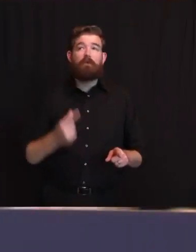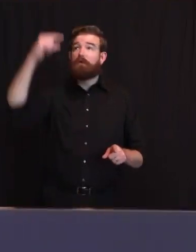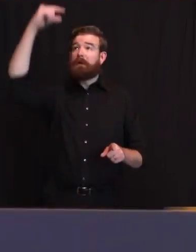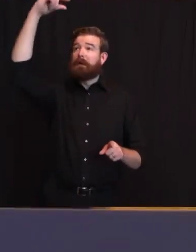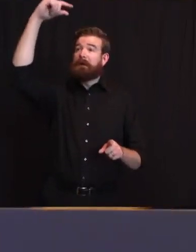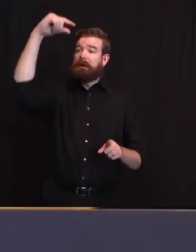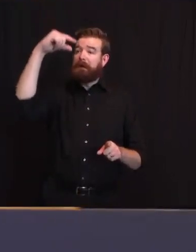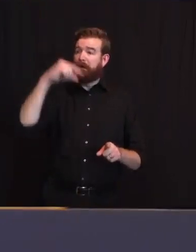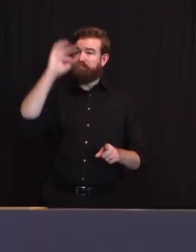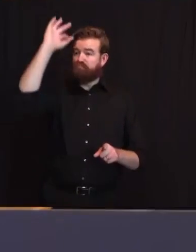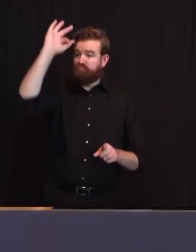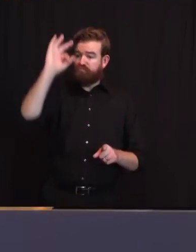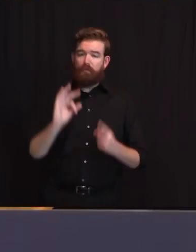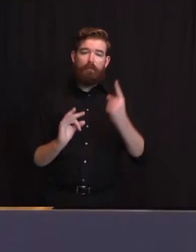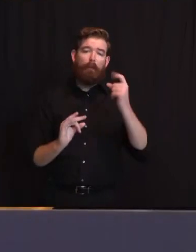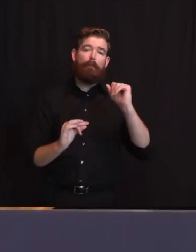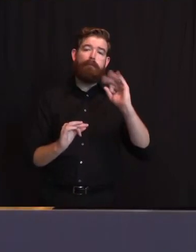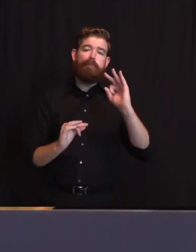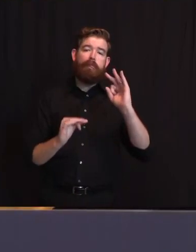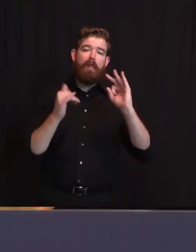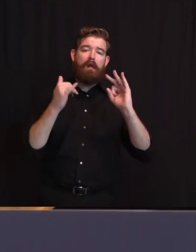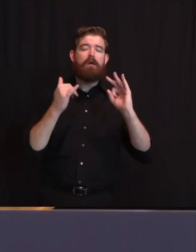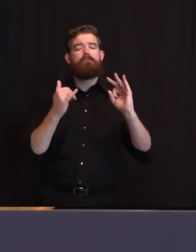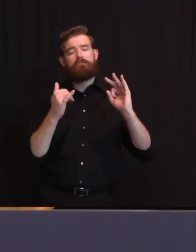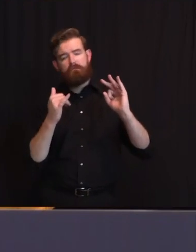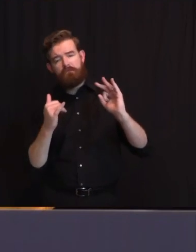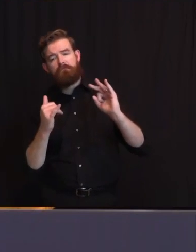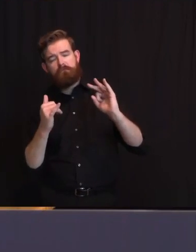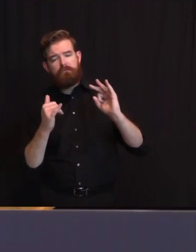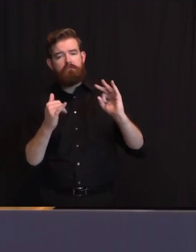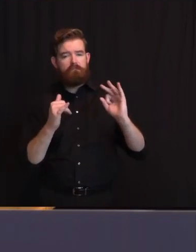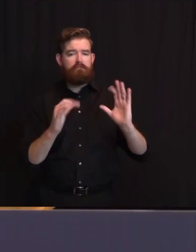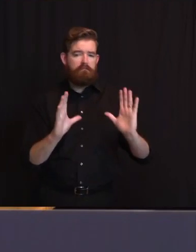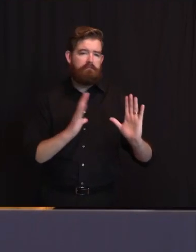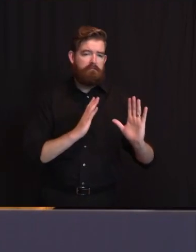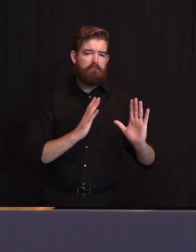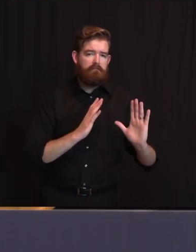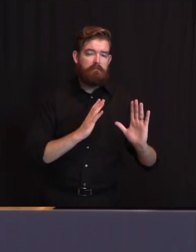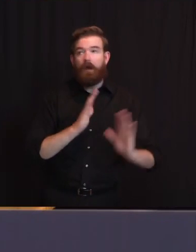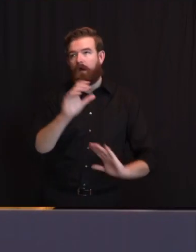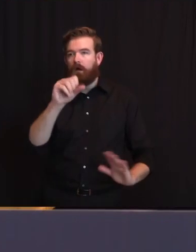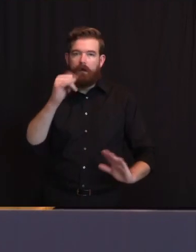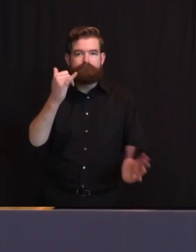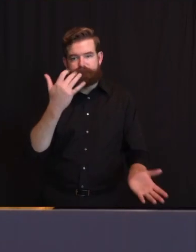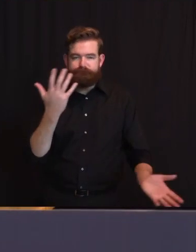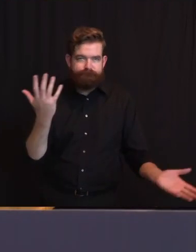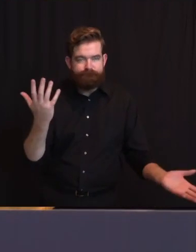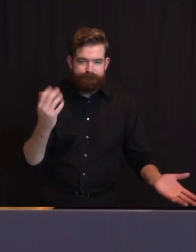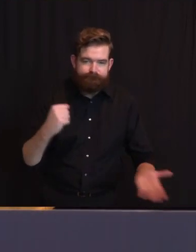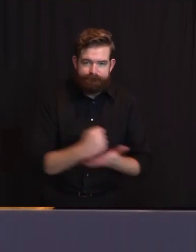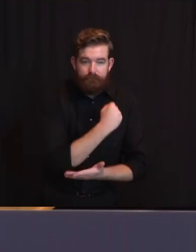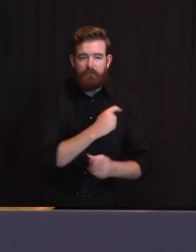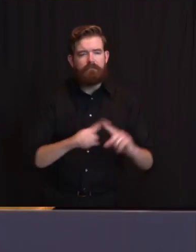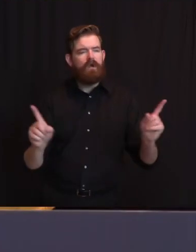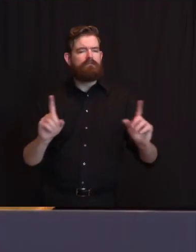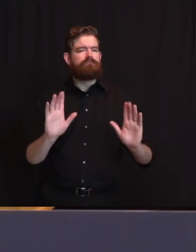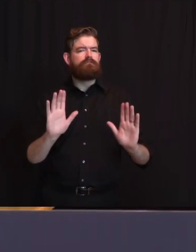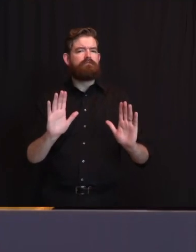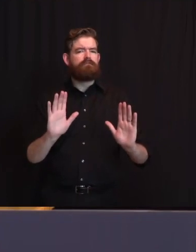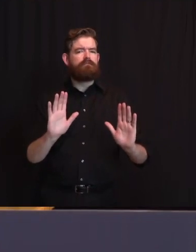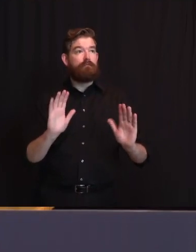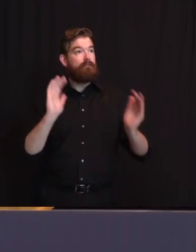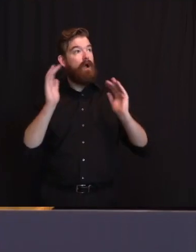anybody. Yellow is not a bad thing compared to some other places in the country. It's also gratifying, Judy, one more for both